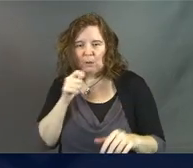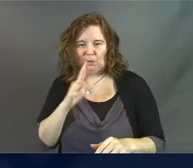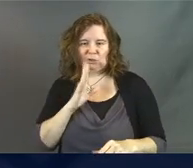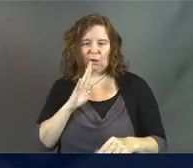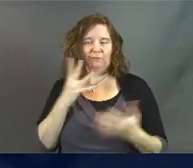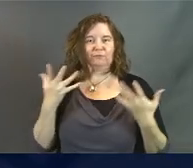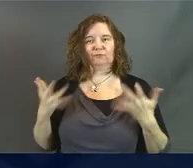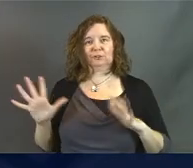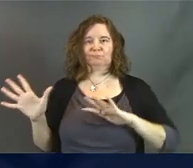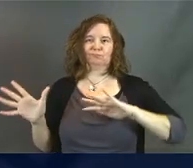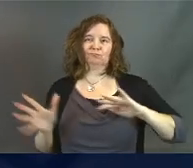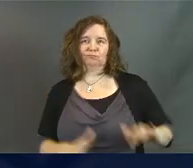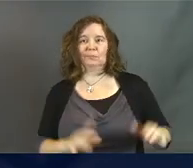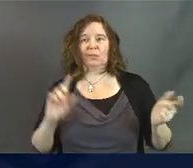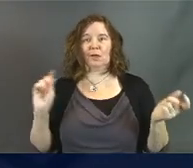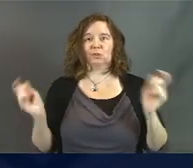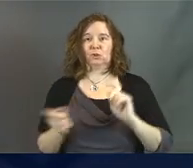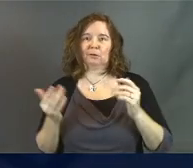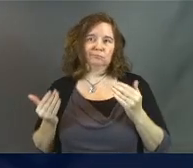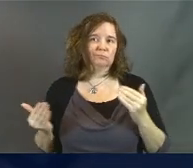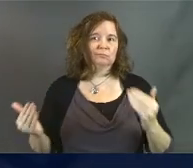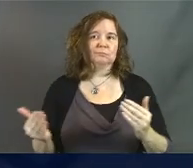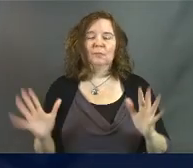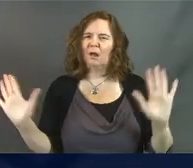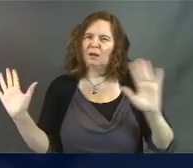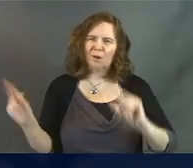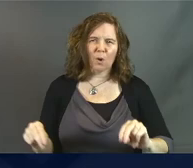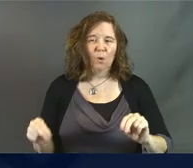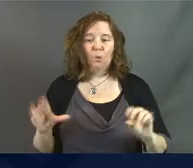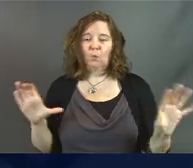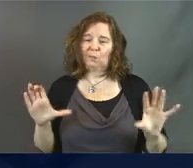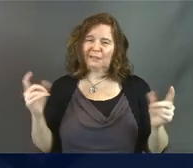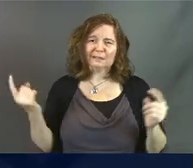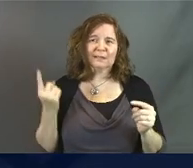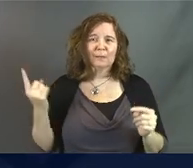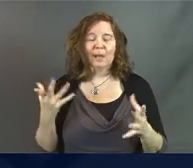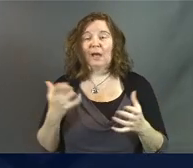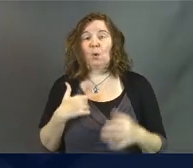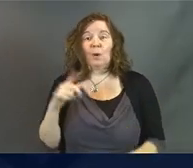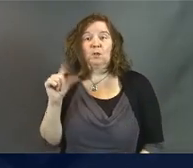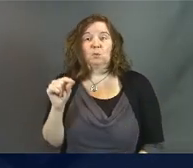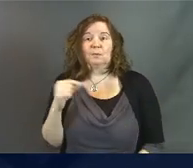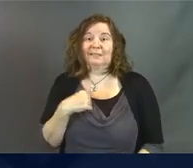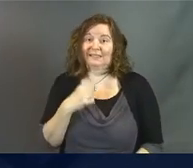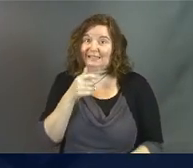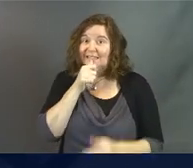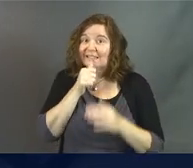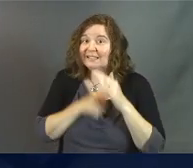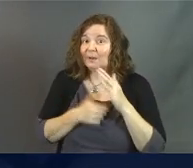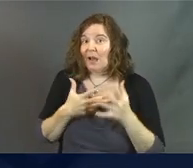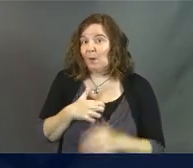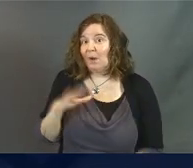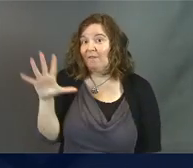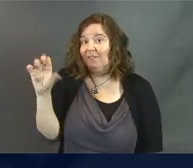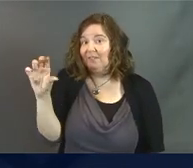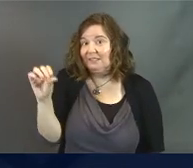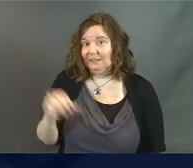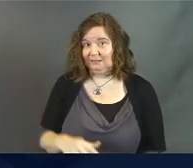we talked about it for 4 weeks and changed the subject. We did something. And I don't want just 20. Secretly, I want